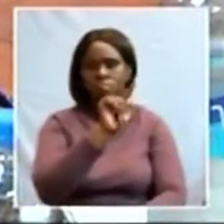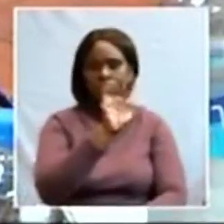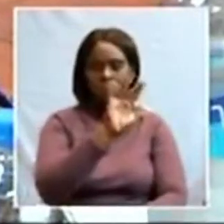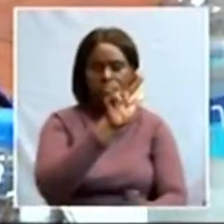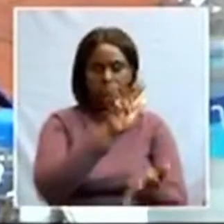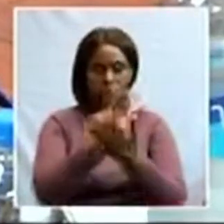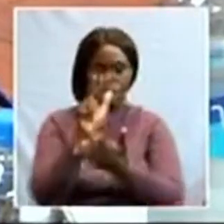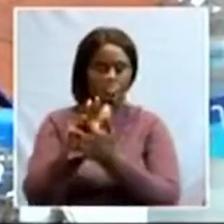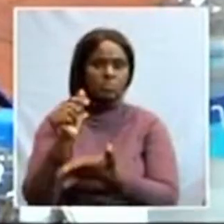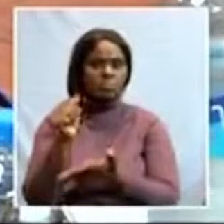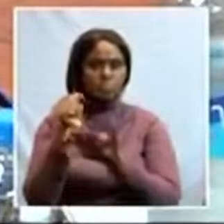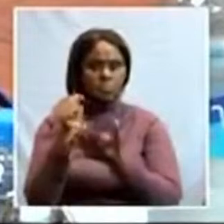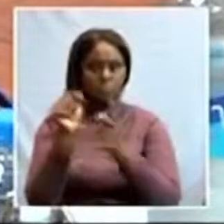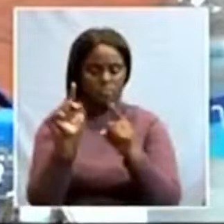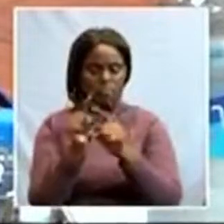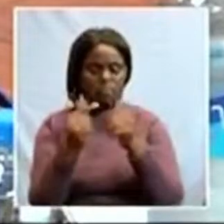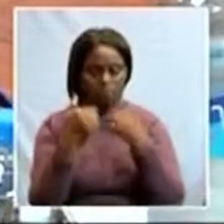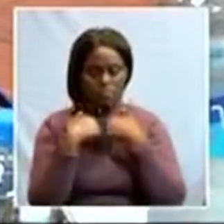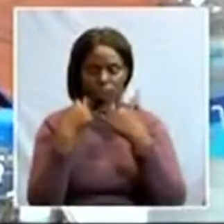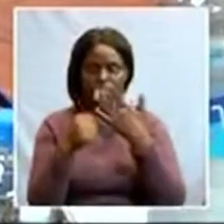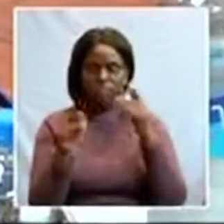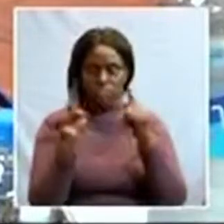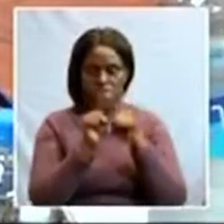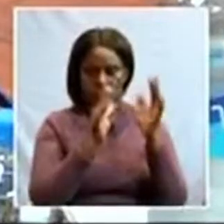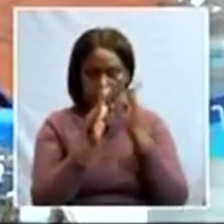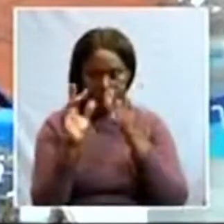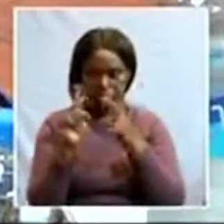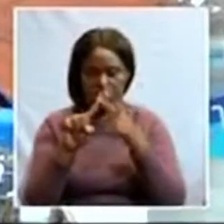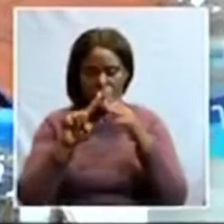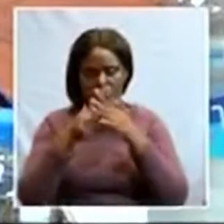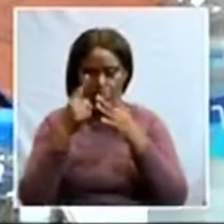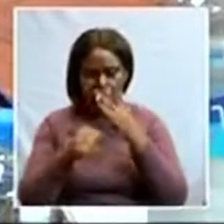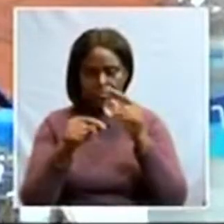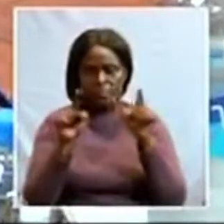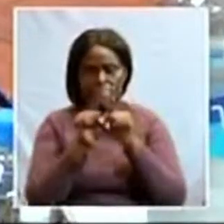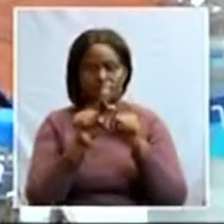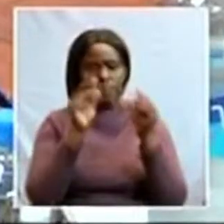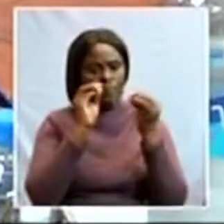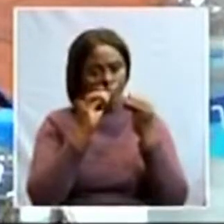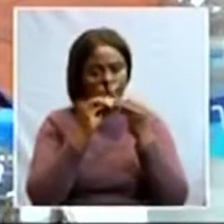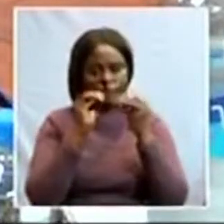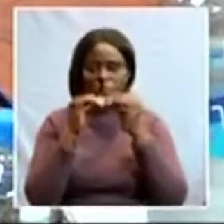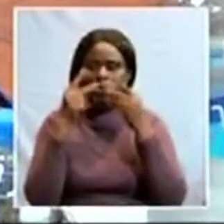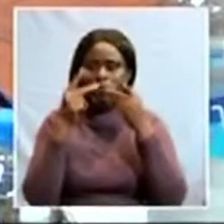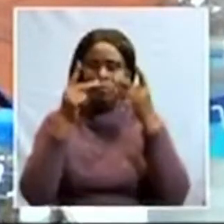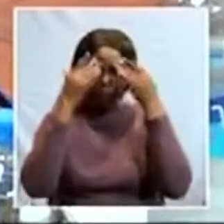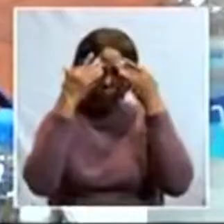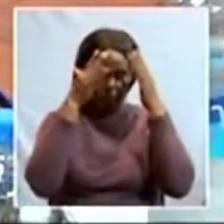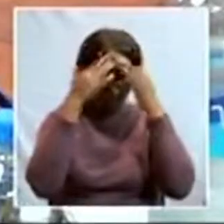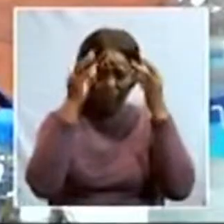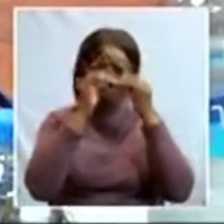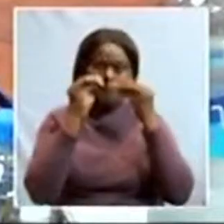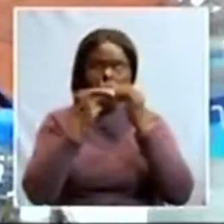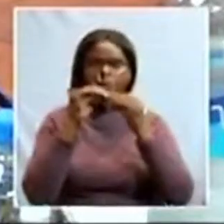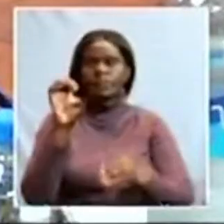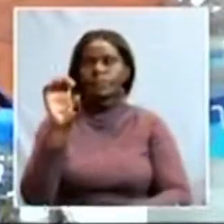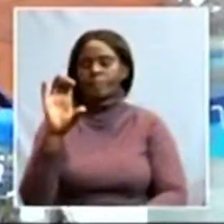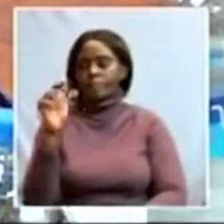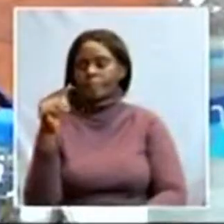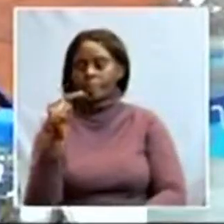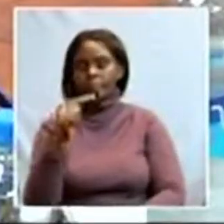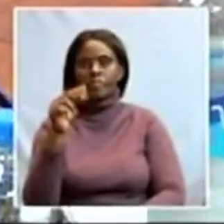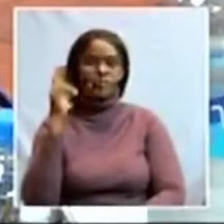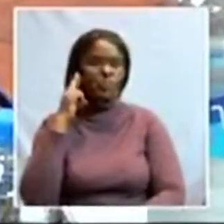approved budget, and has planned to embark on alternative modes of public sensitization, e.g.